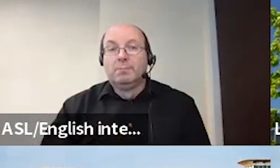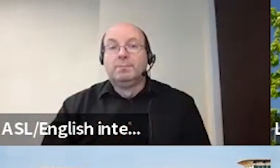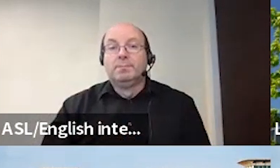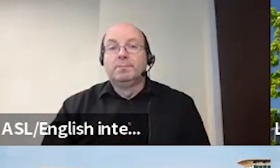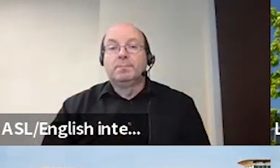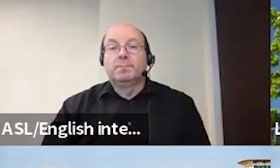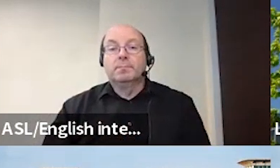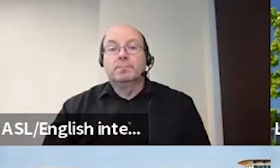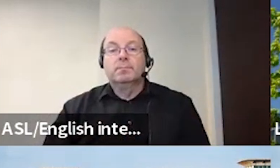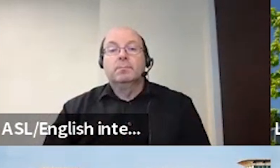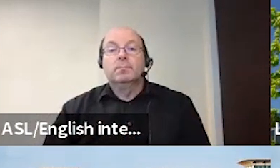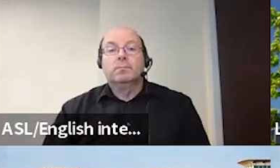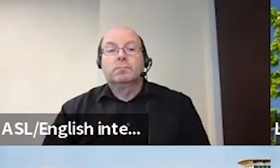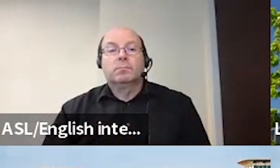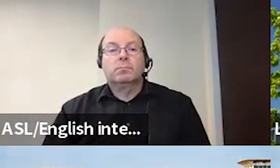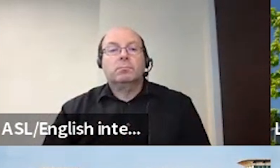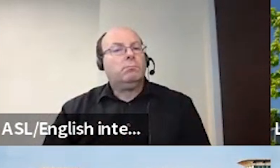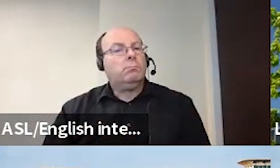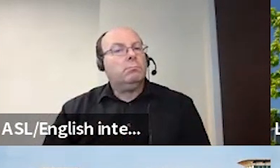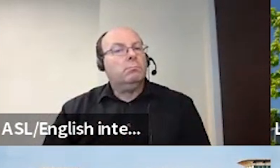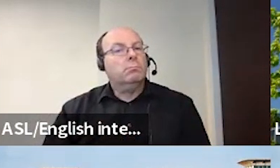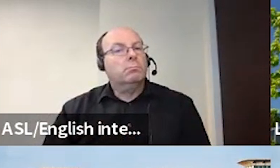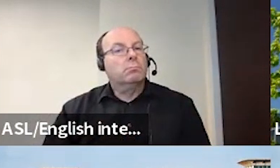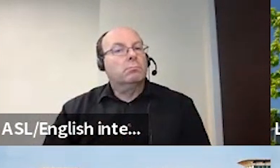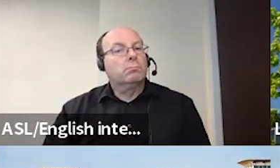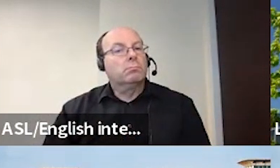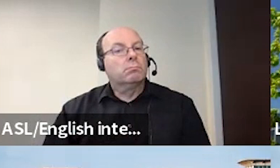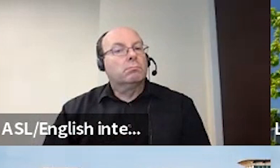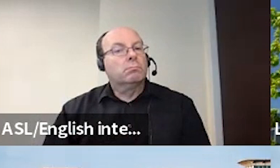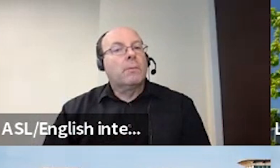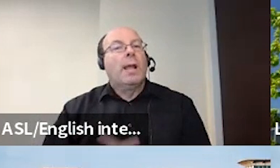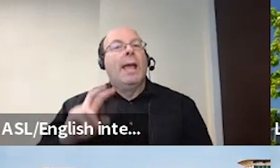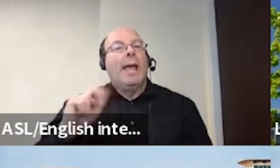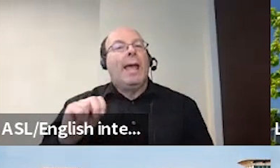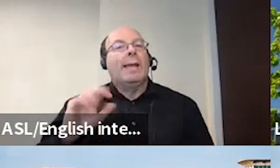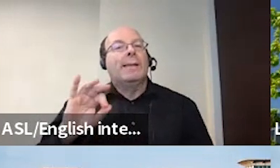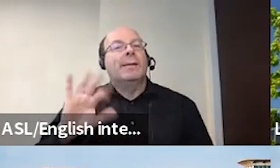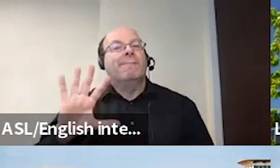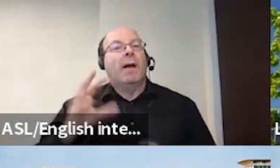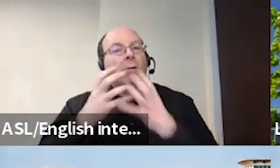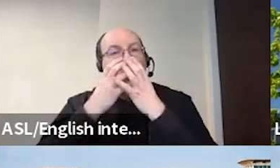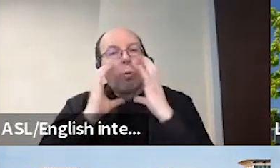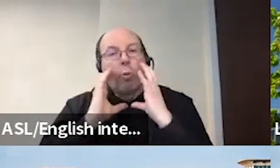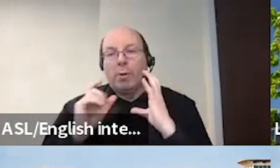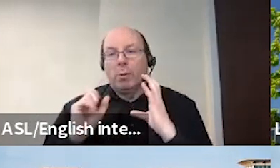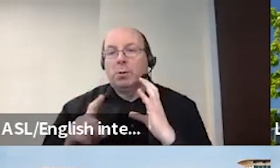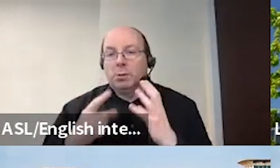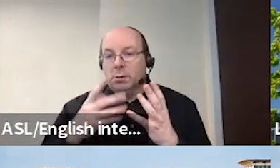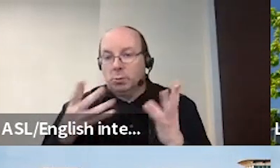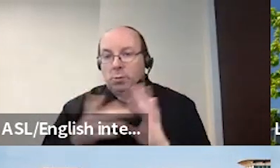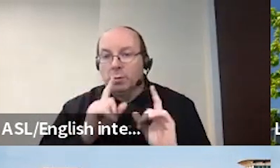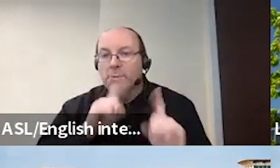Dr. Judd, I see that you're responding to the N95 mask question. Do you want to just verbally respond? Oh,